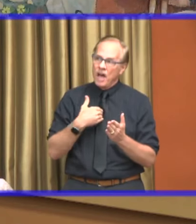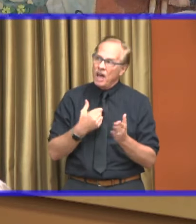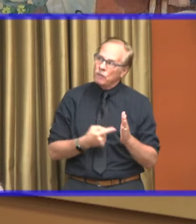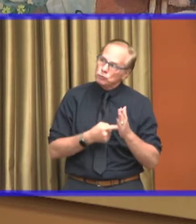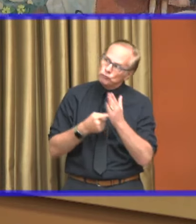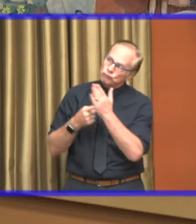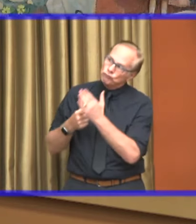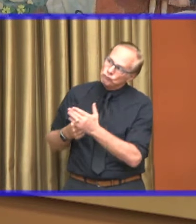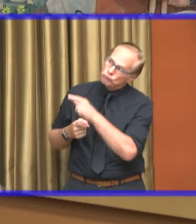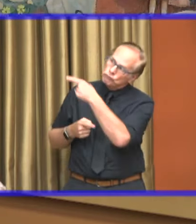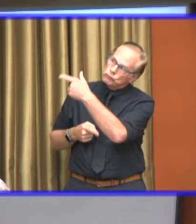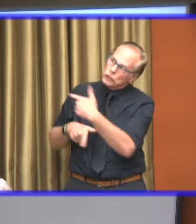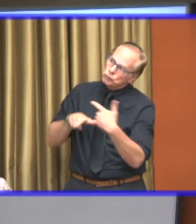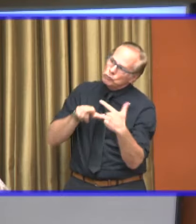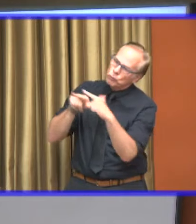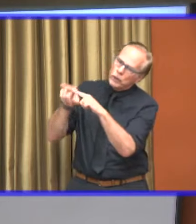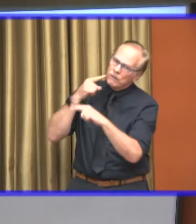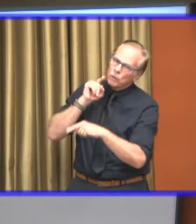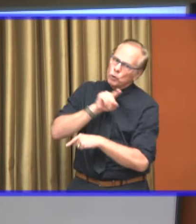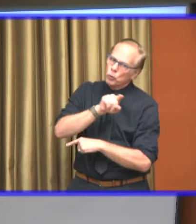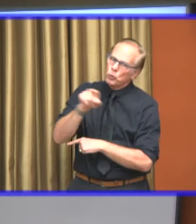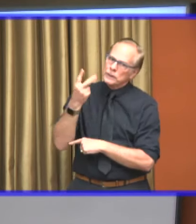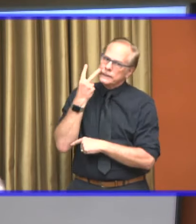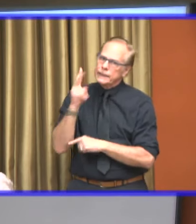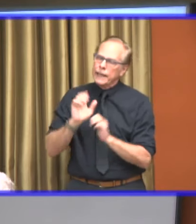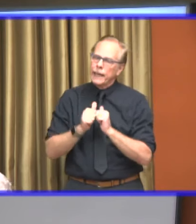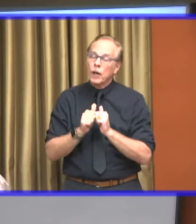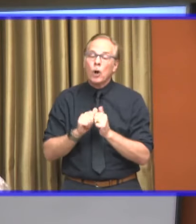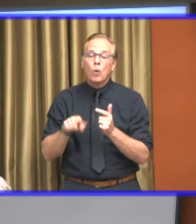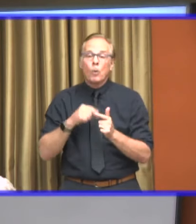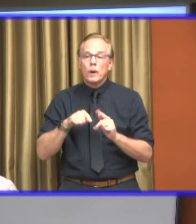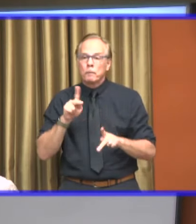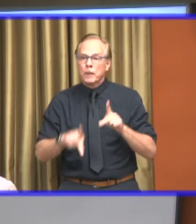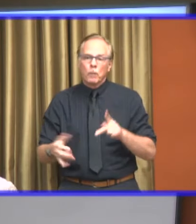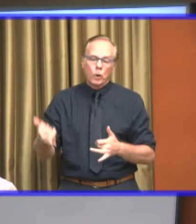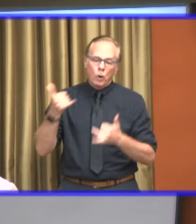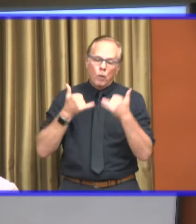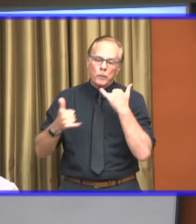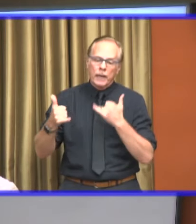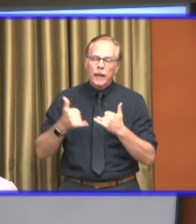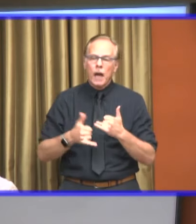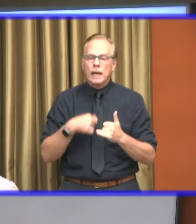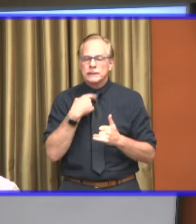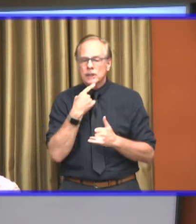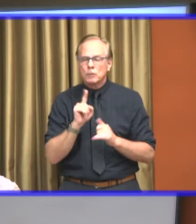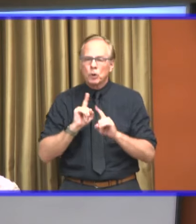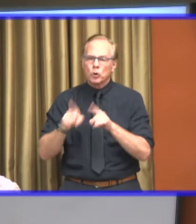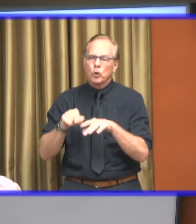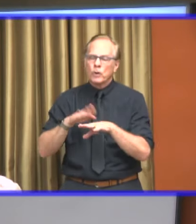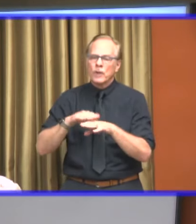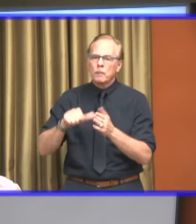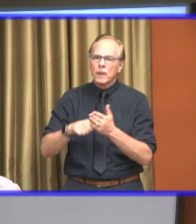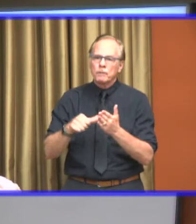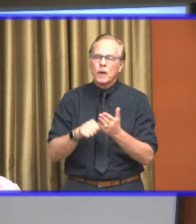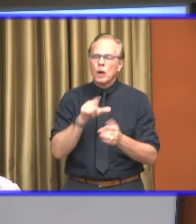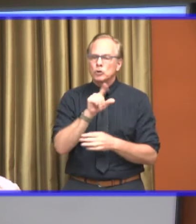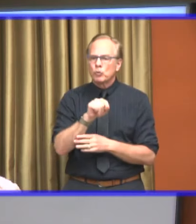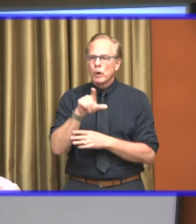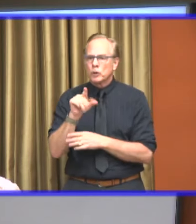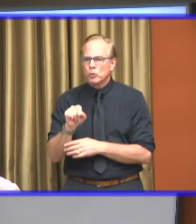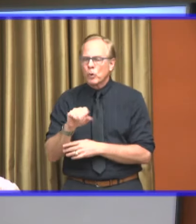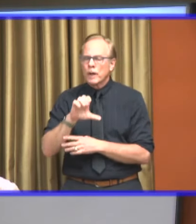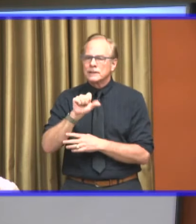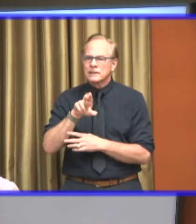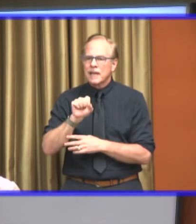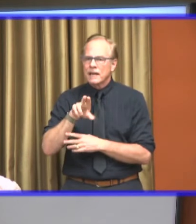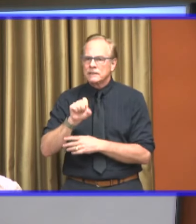exhibit up on the screen for you guys. When folks call me, I have them navigate to this page, 2020census.gov.